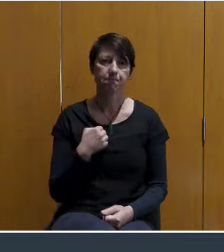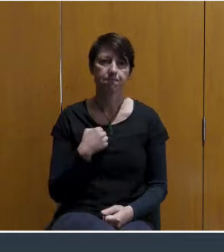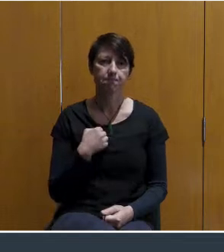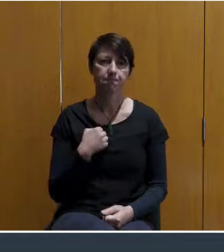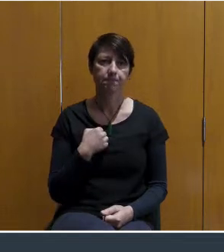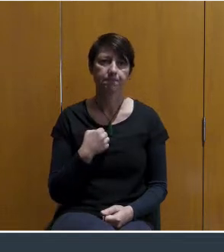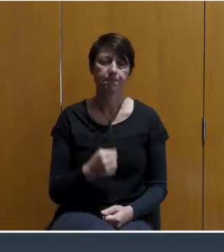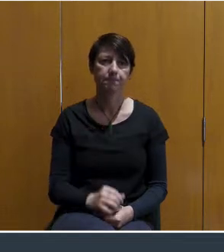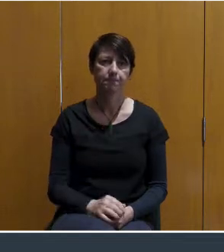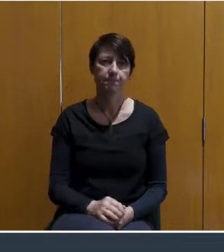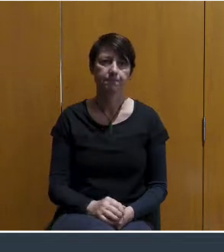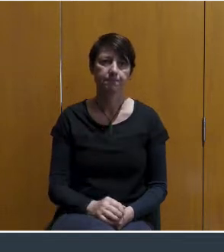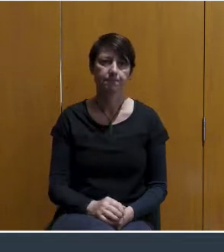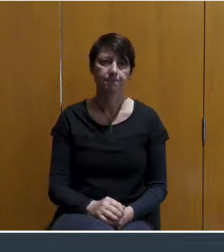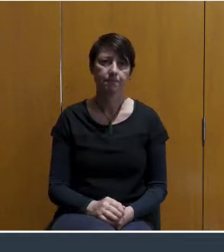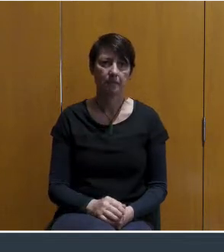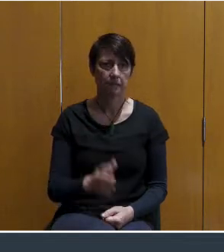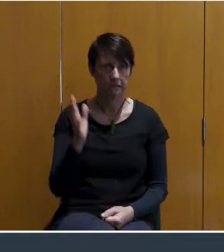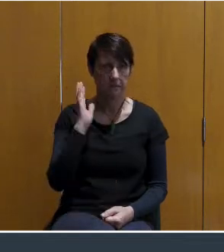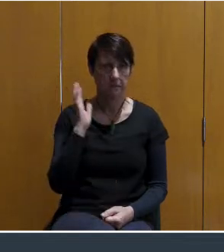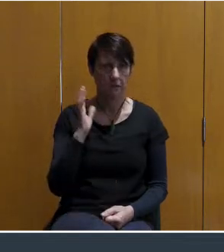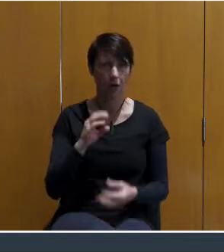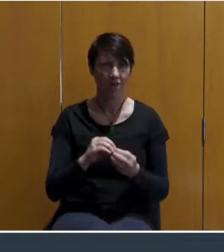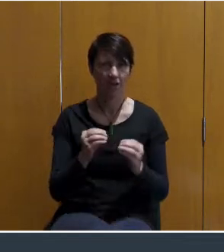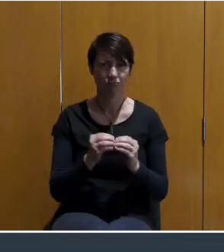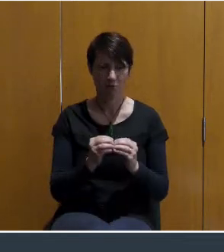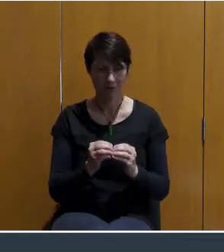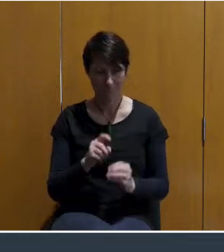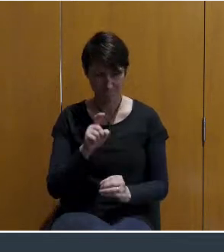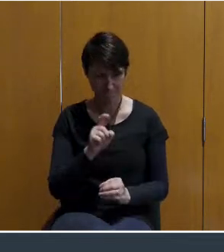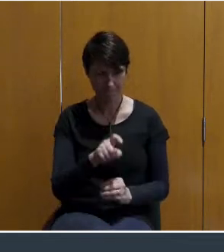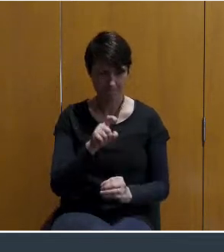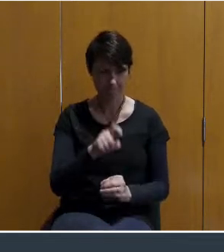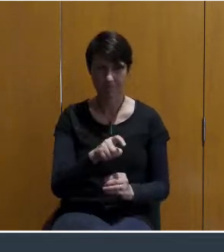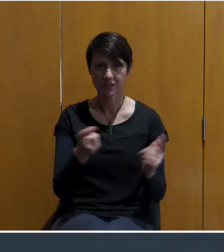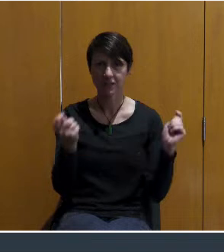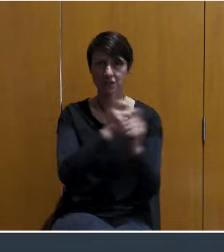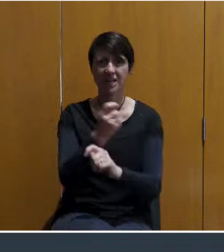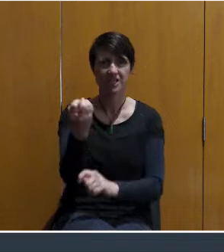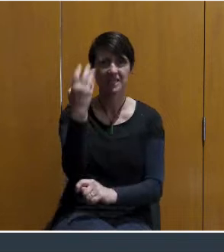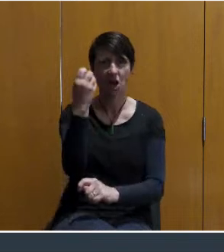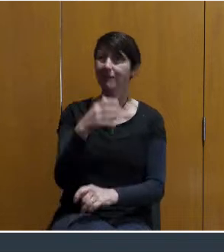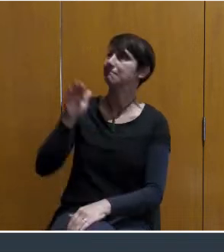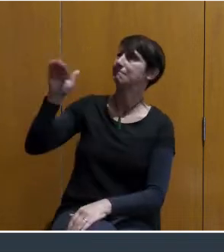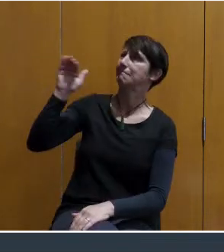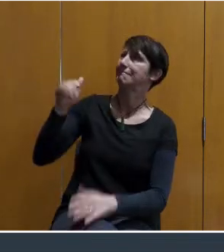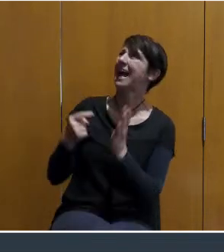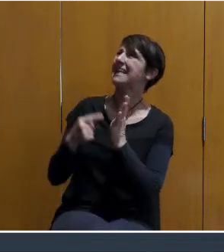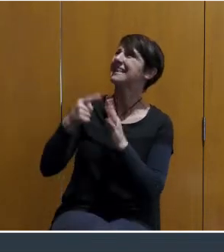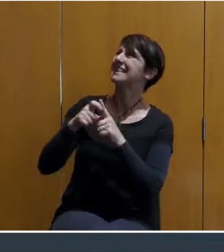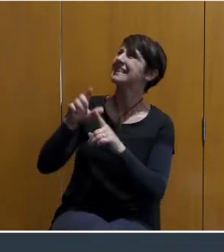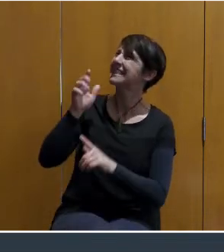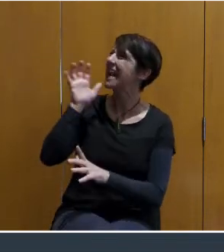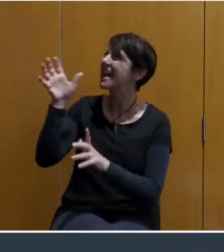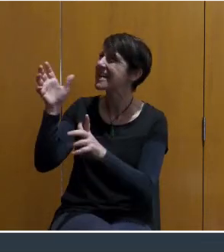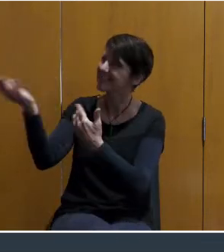sorry, I'm having trouble with my next slide. Hey, Ted, excuse me. How